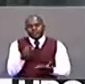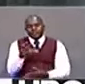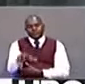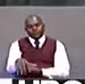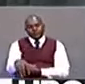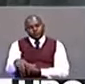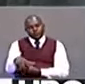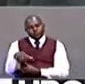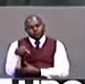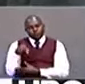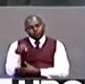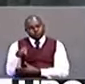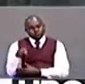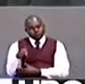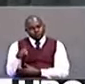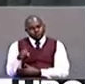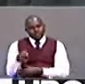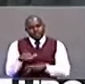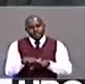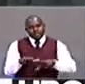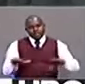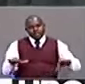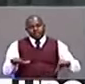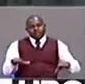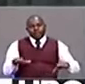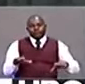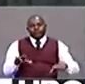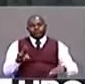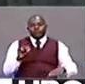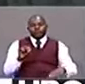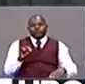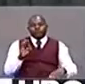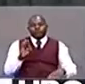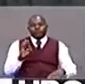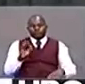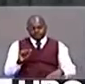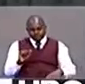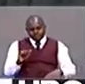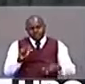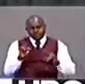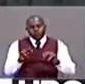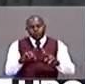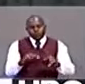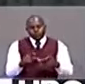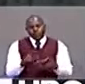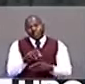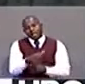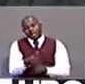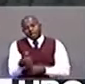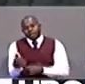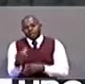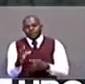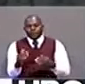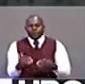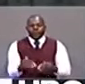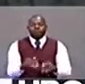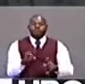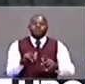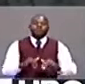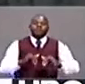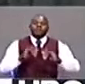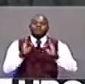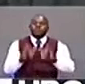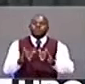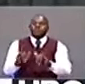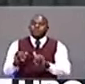is, it is land for the National Forest Authority. It is not a place like others where there were settlers and